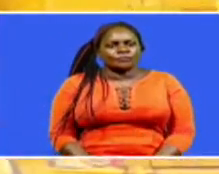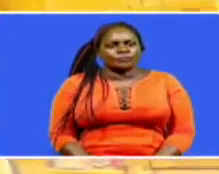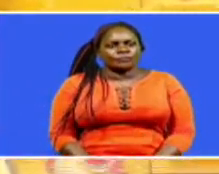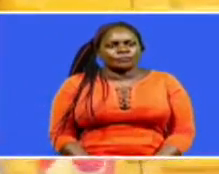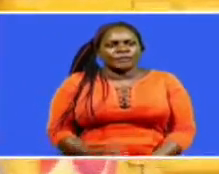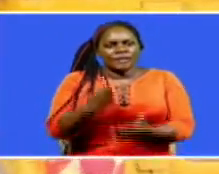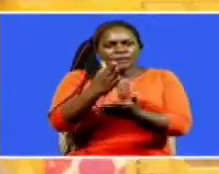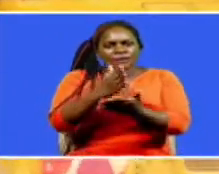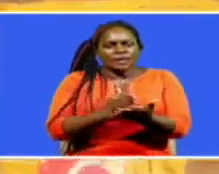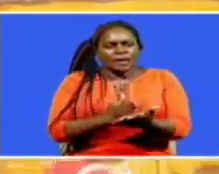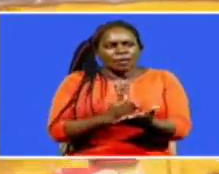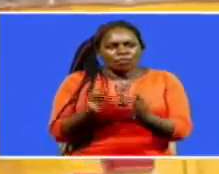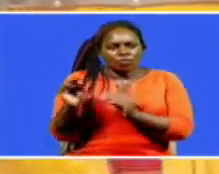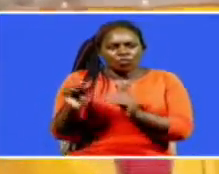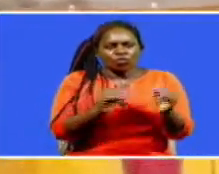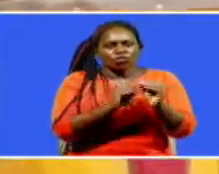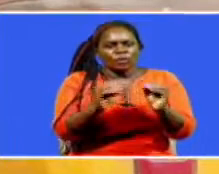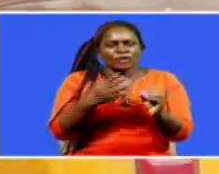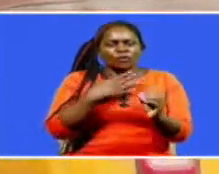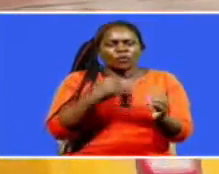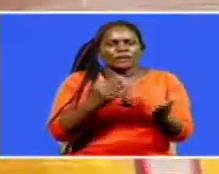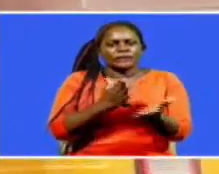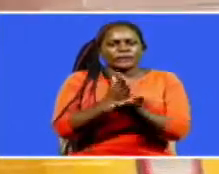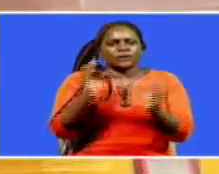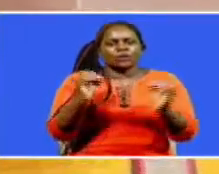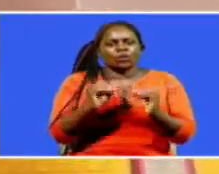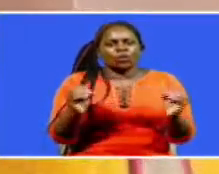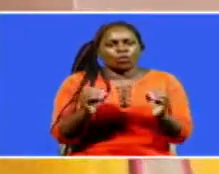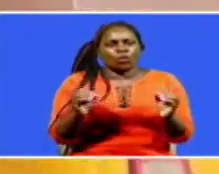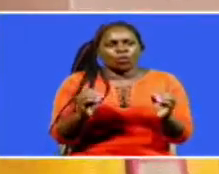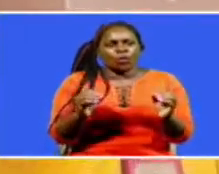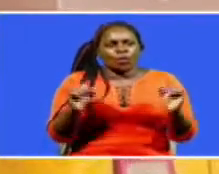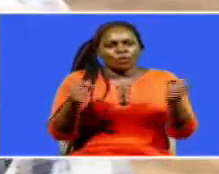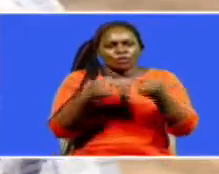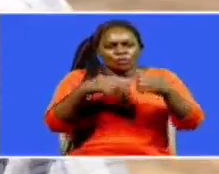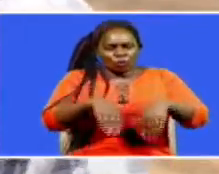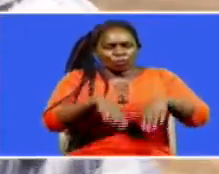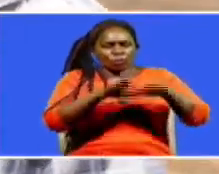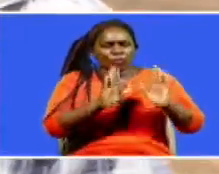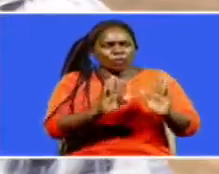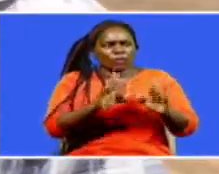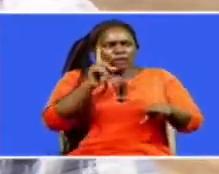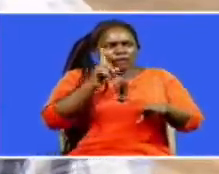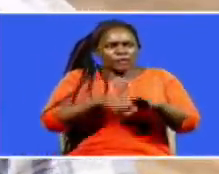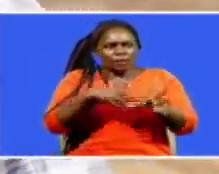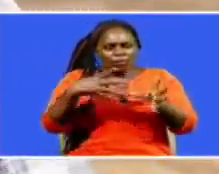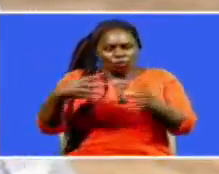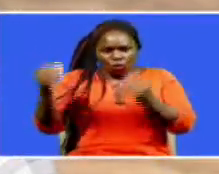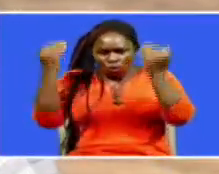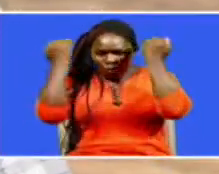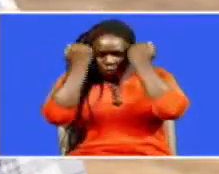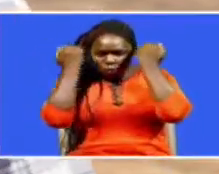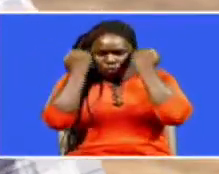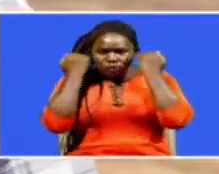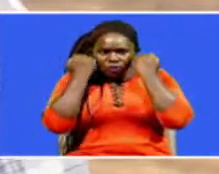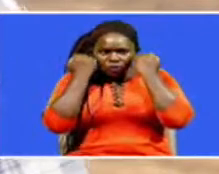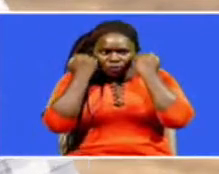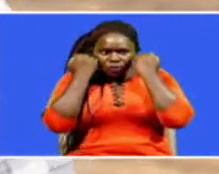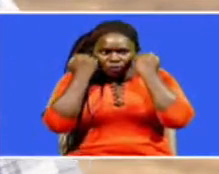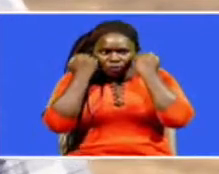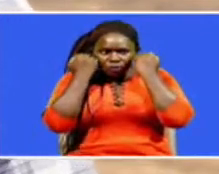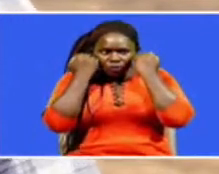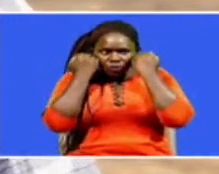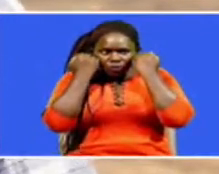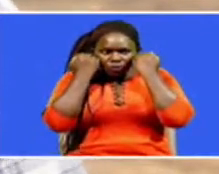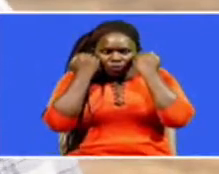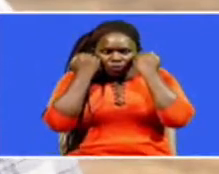For some, the slow movement of the wheels of justice can be discouraging. Ukienda ukipiga ripoti mbele, ukienda huko au